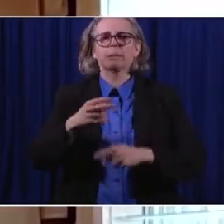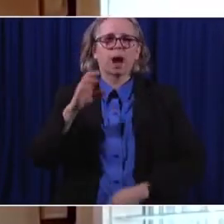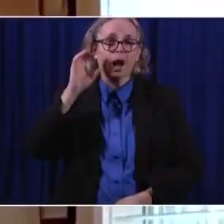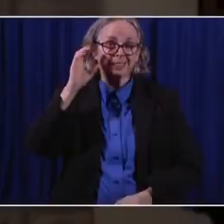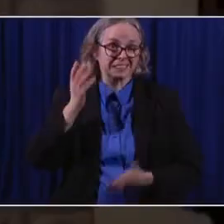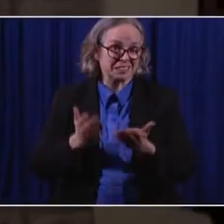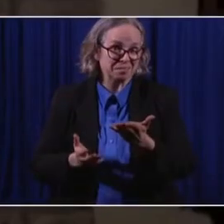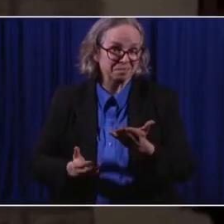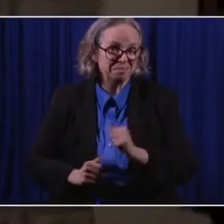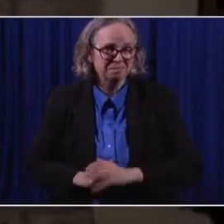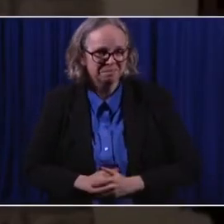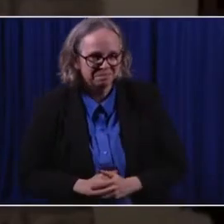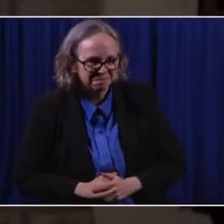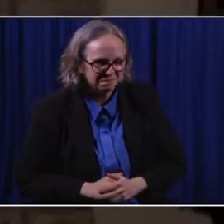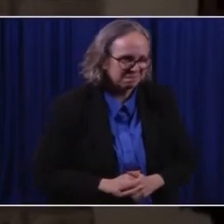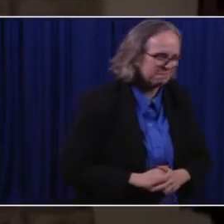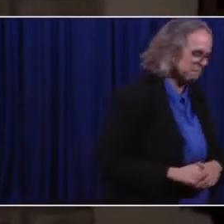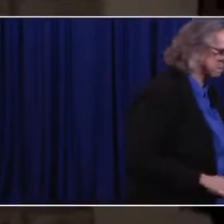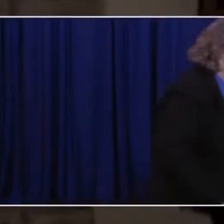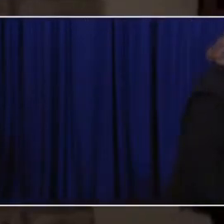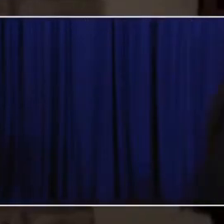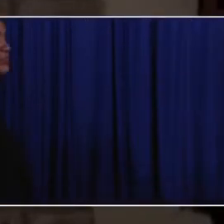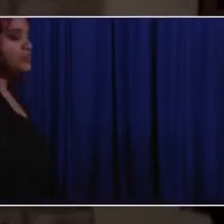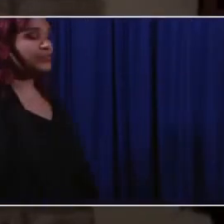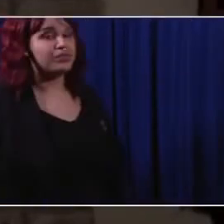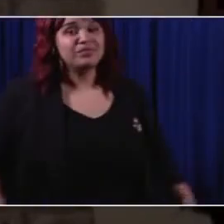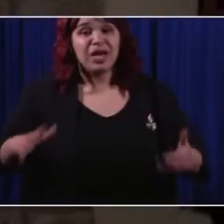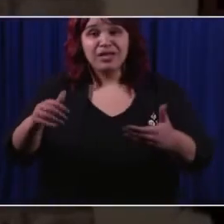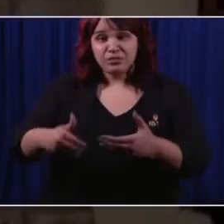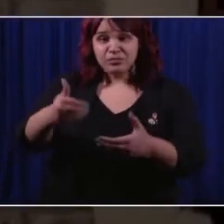Next question is from John Bedell at WHIO in Dayton.